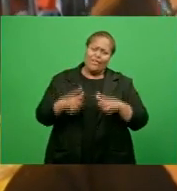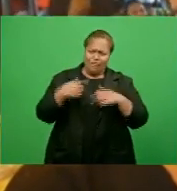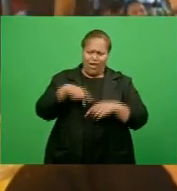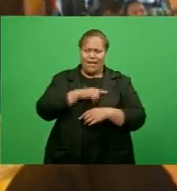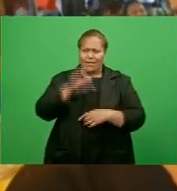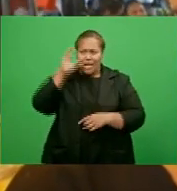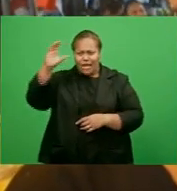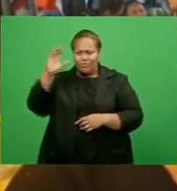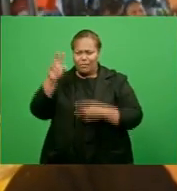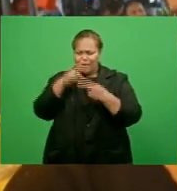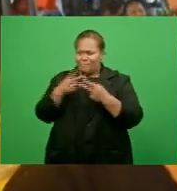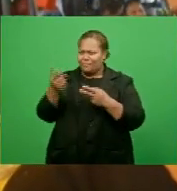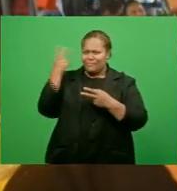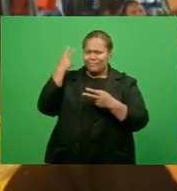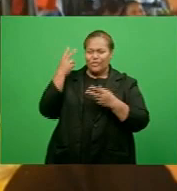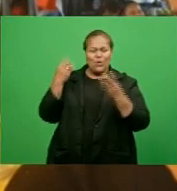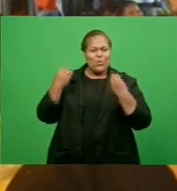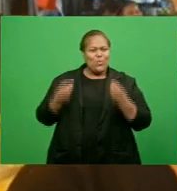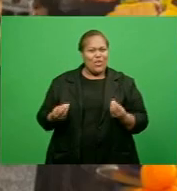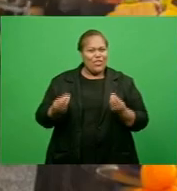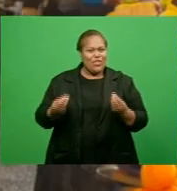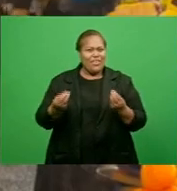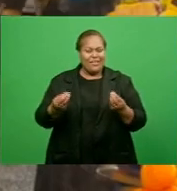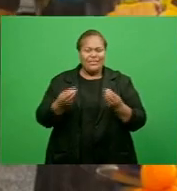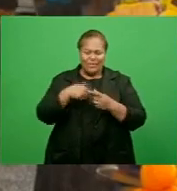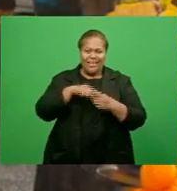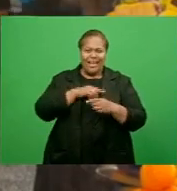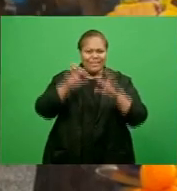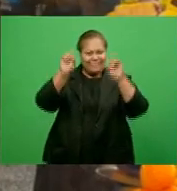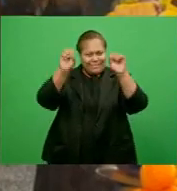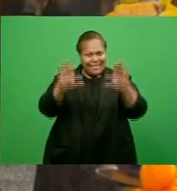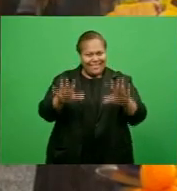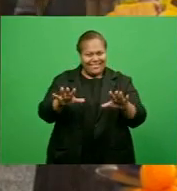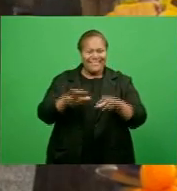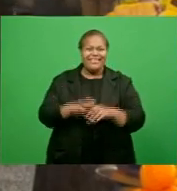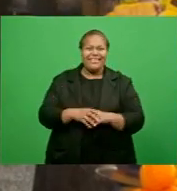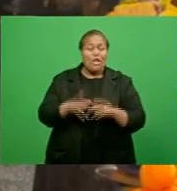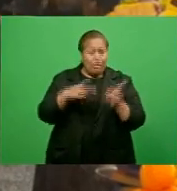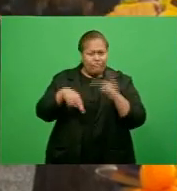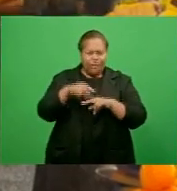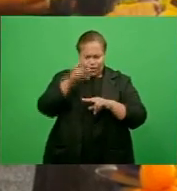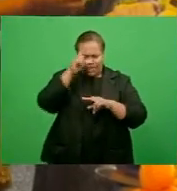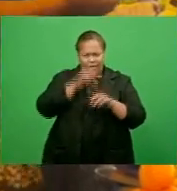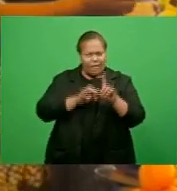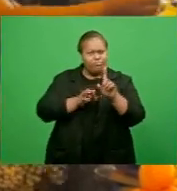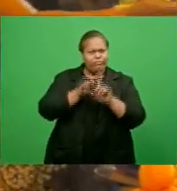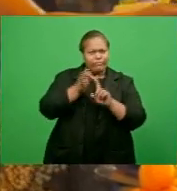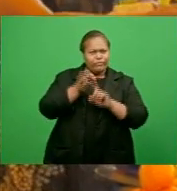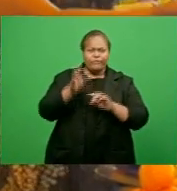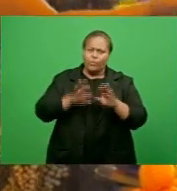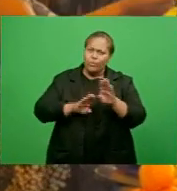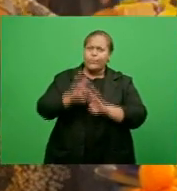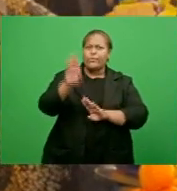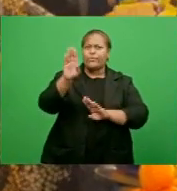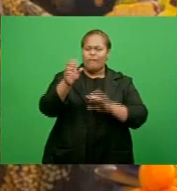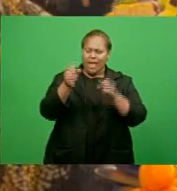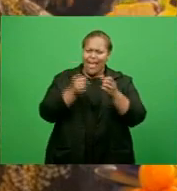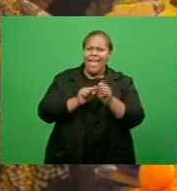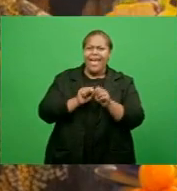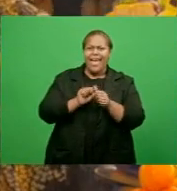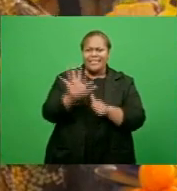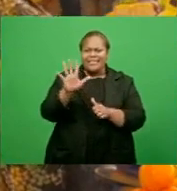look back, it was all worth it, and we're so blessed. She believes Fiji can strive for excellence if we stand together as a